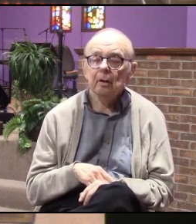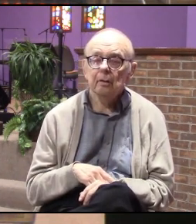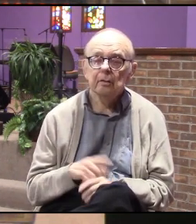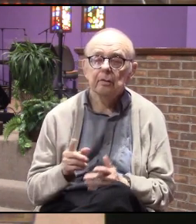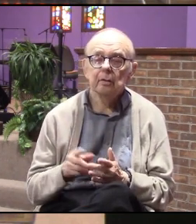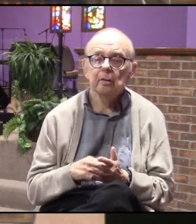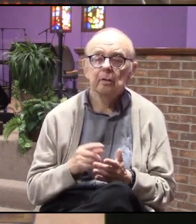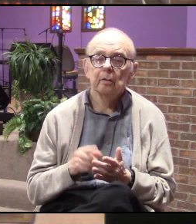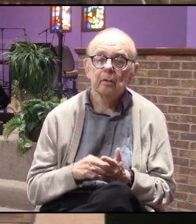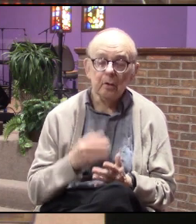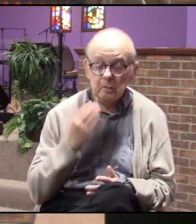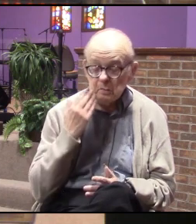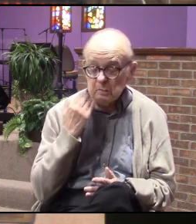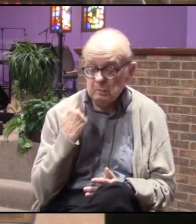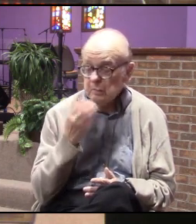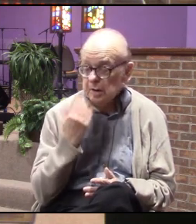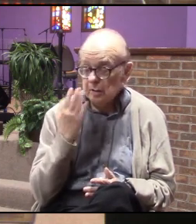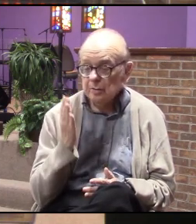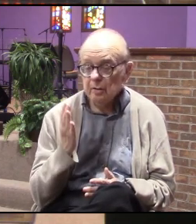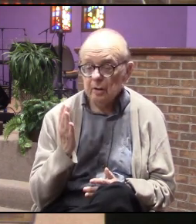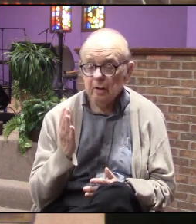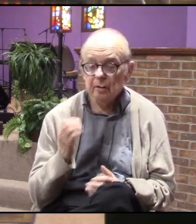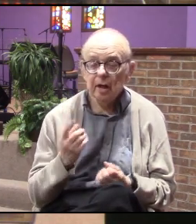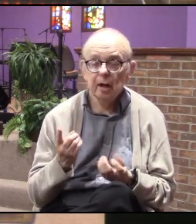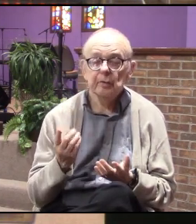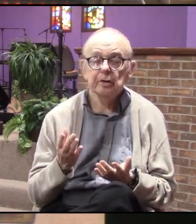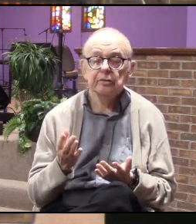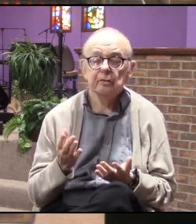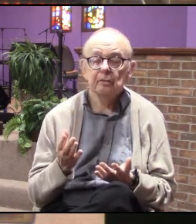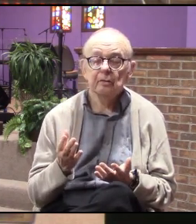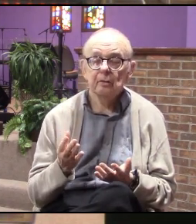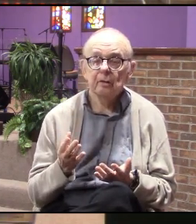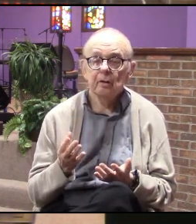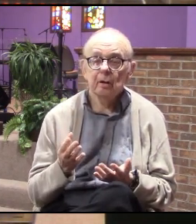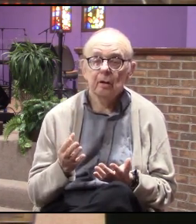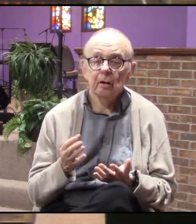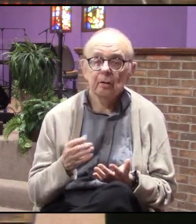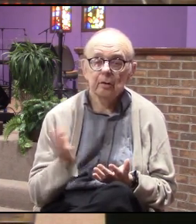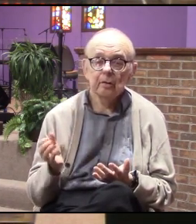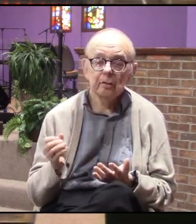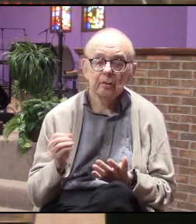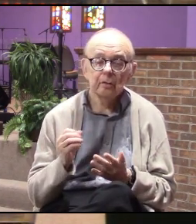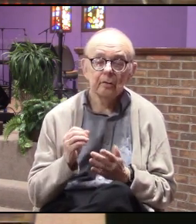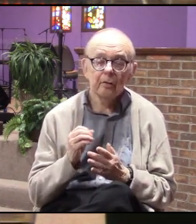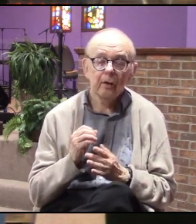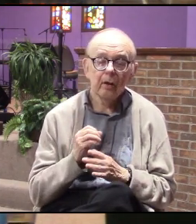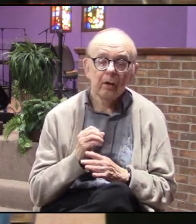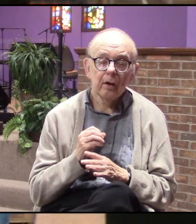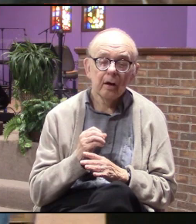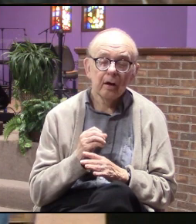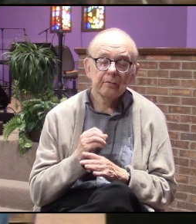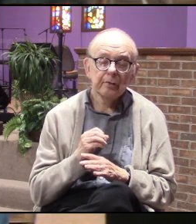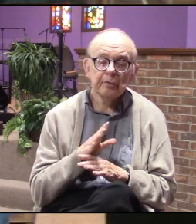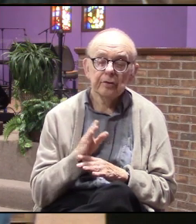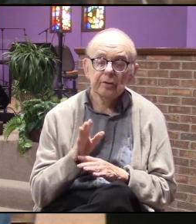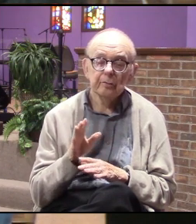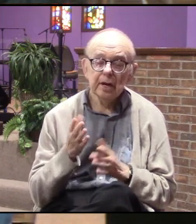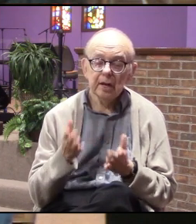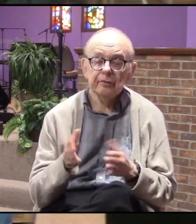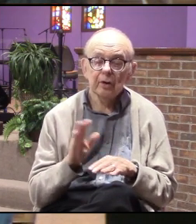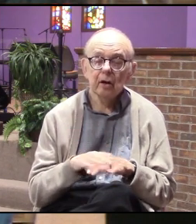And sometimes we don't even know how much of an impression that we've left on somebody.